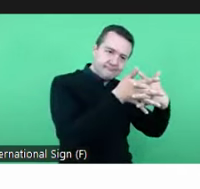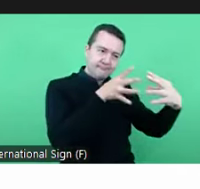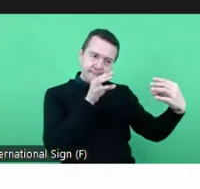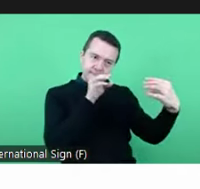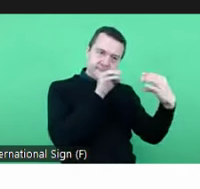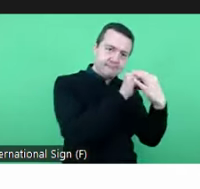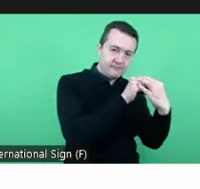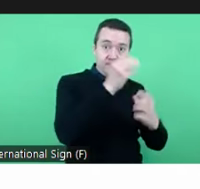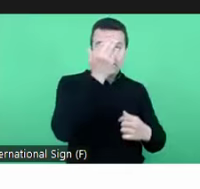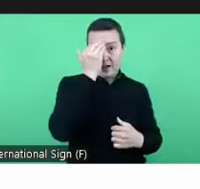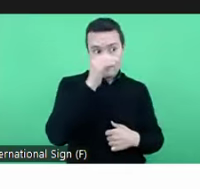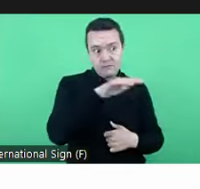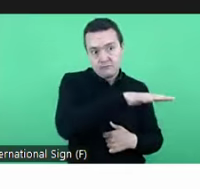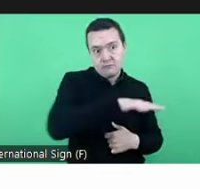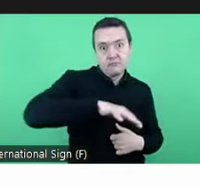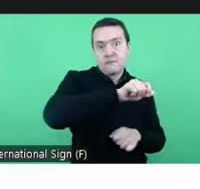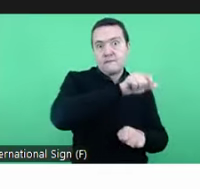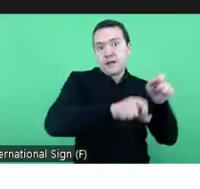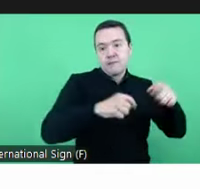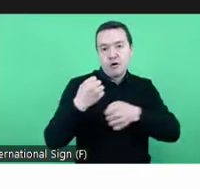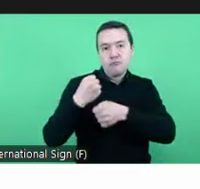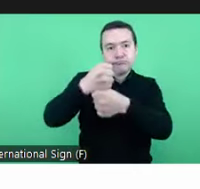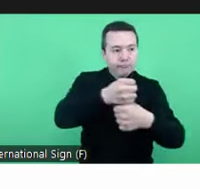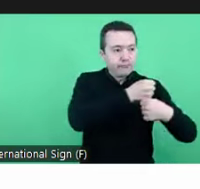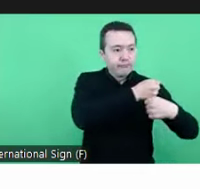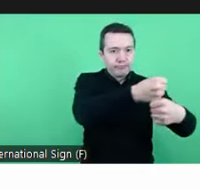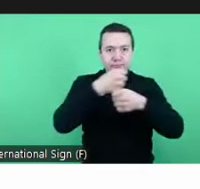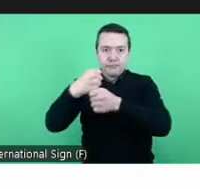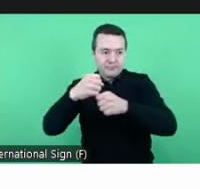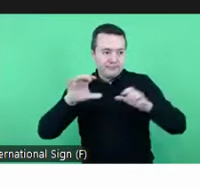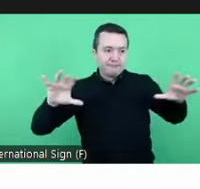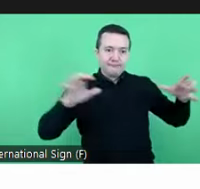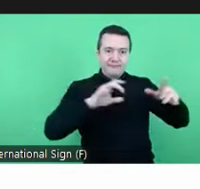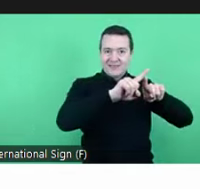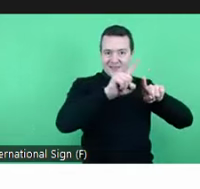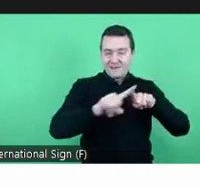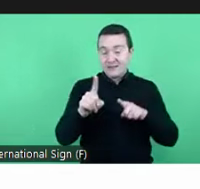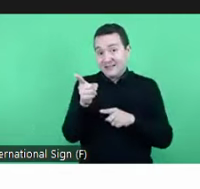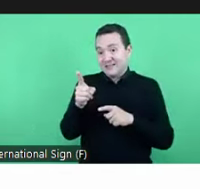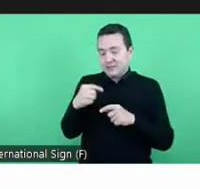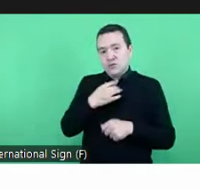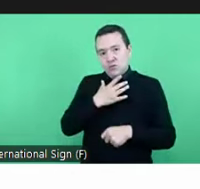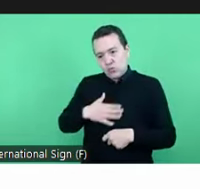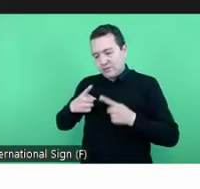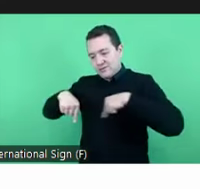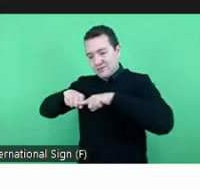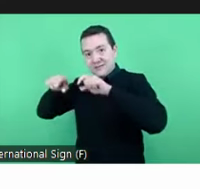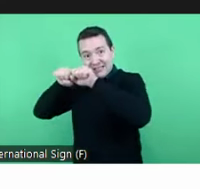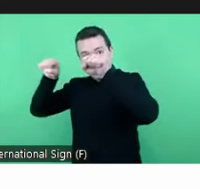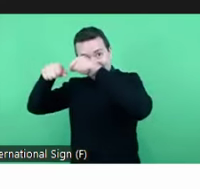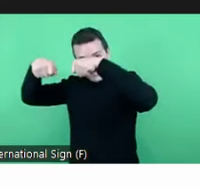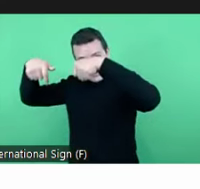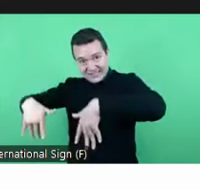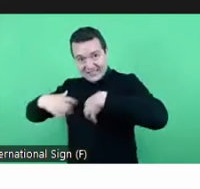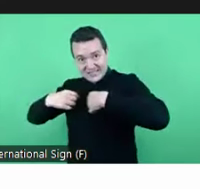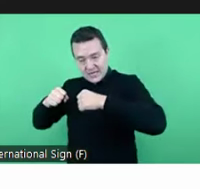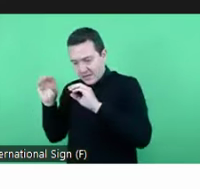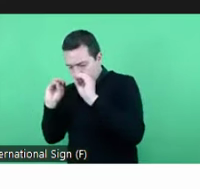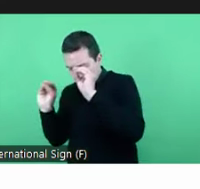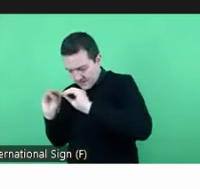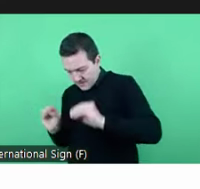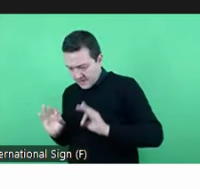producto final is to have as a final criterios product explícitos explicit de criteria priorización para que todo for este proceso prioritization sea más so transparente that para this whole todos. process is more